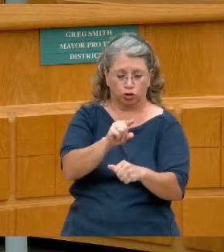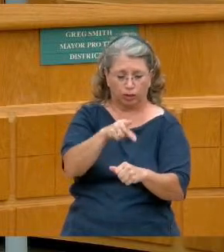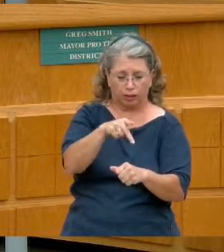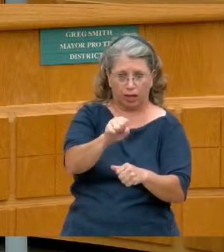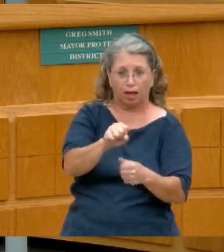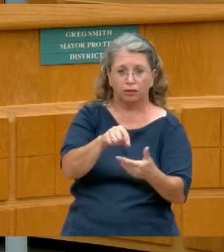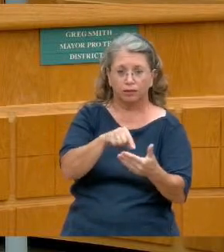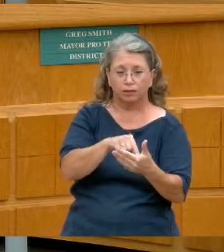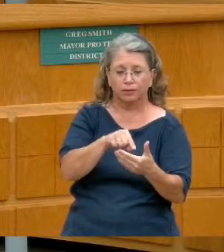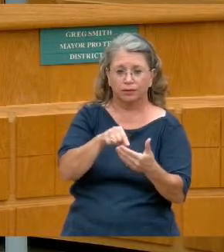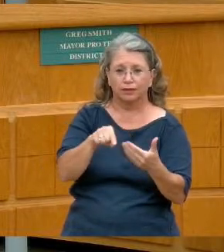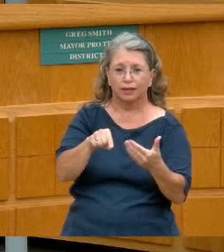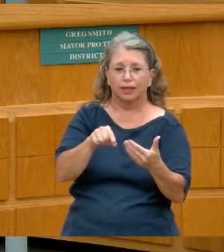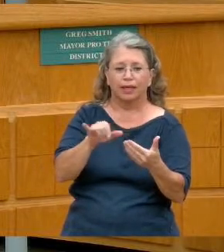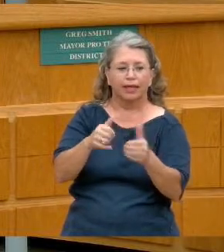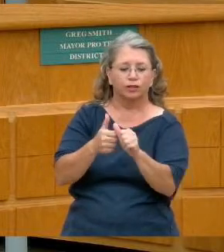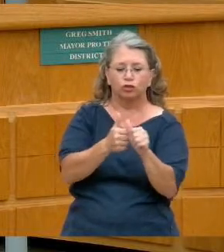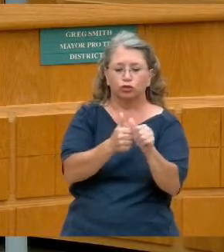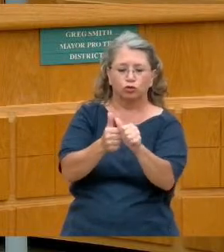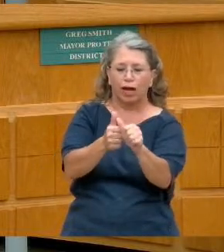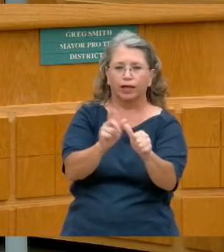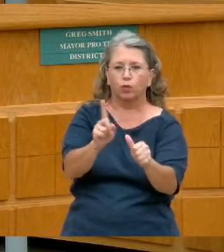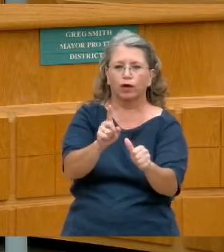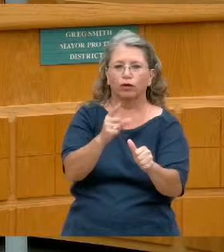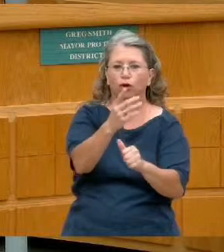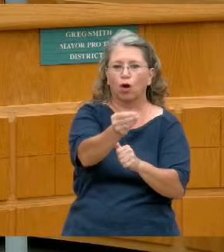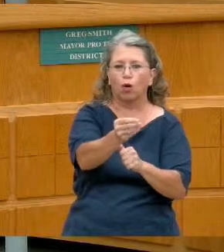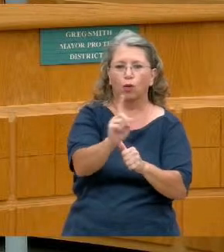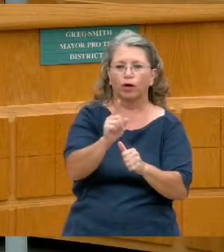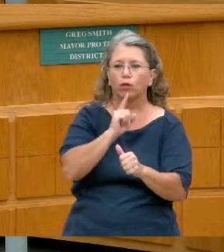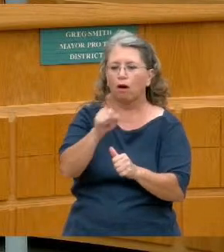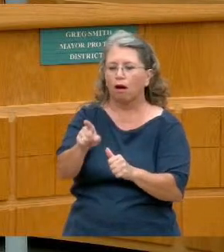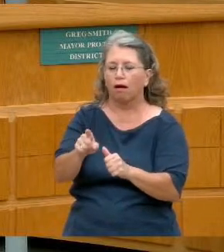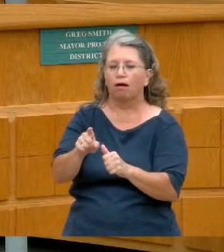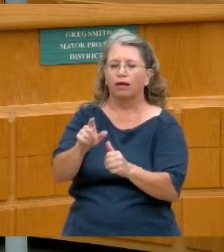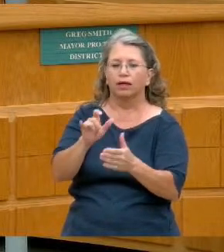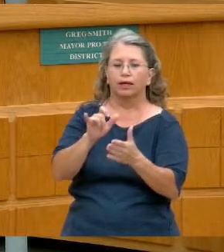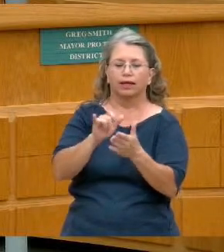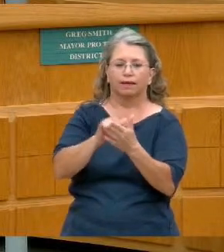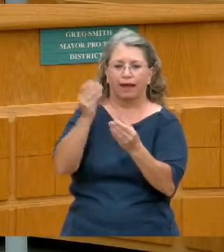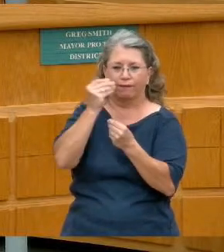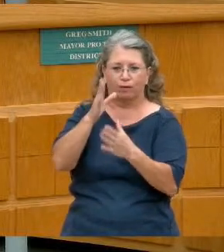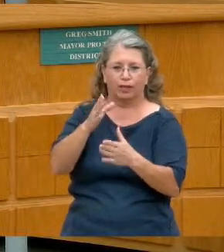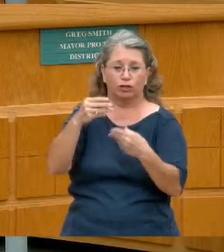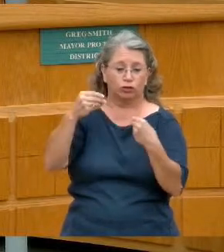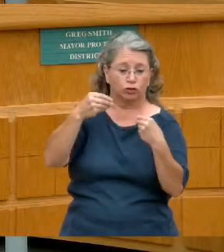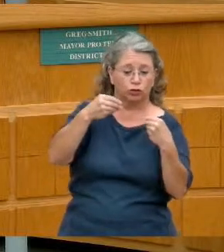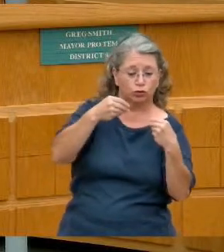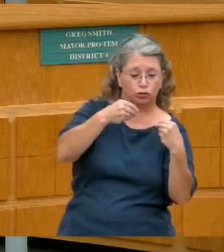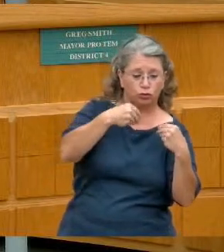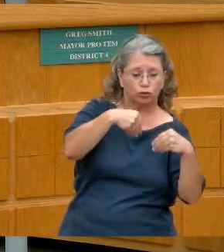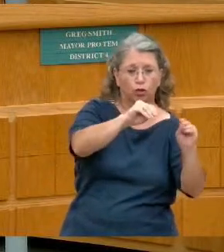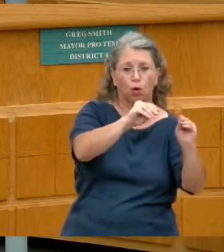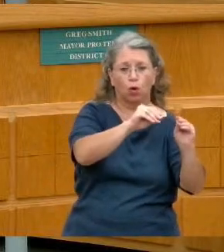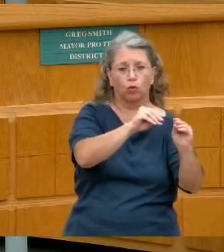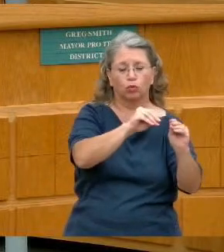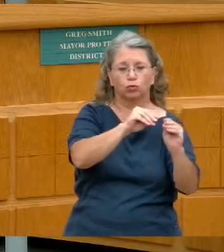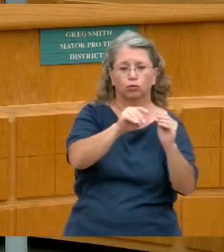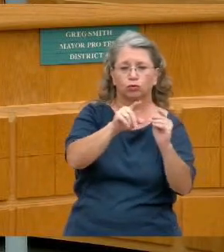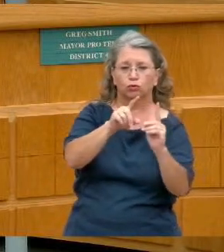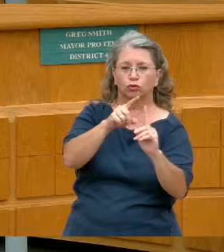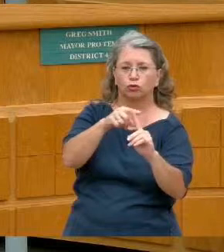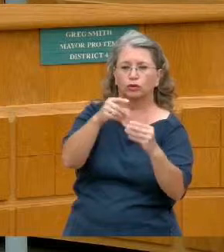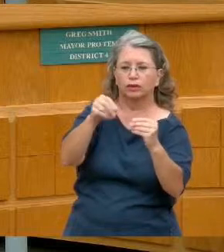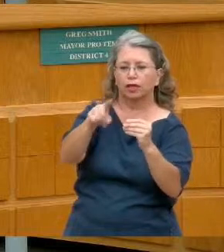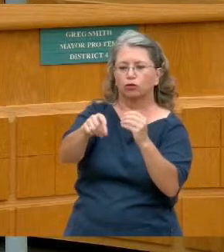It was tracking where you went, and then that information sold and used to target you for sales. This is a circumstance